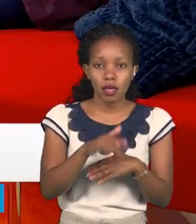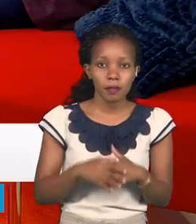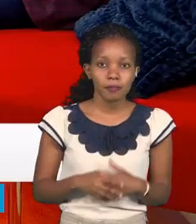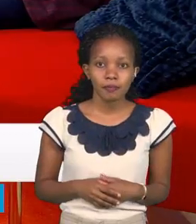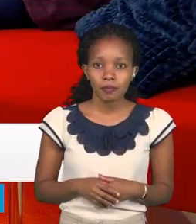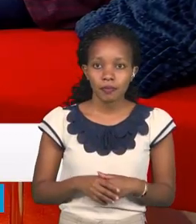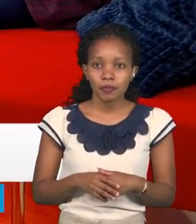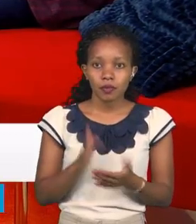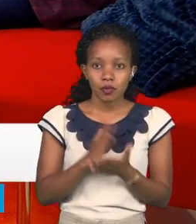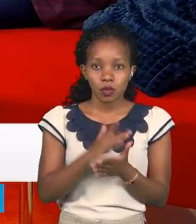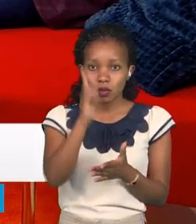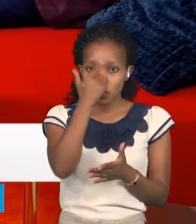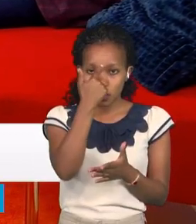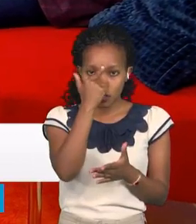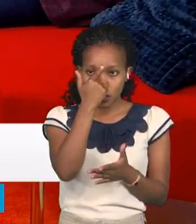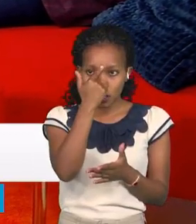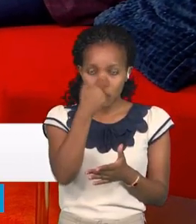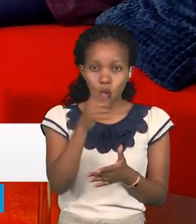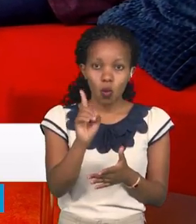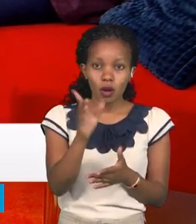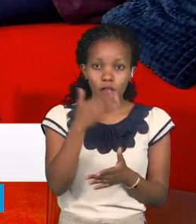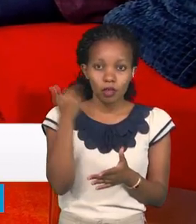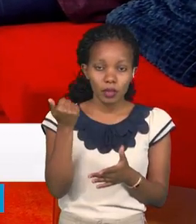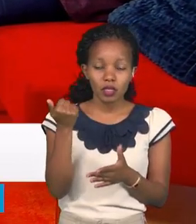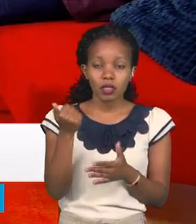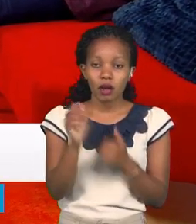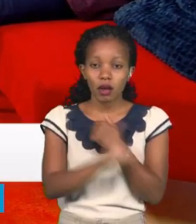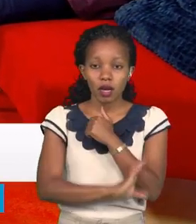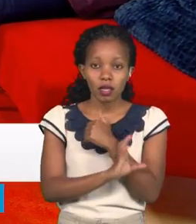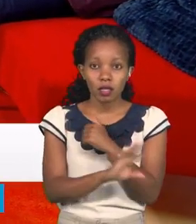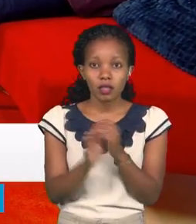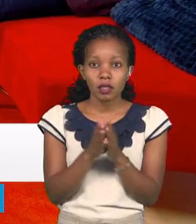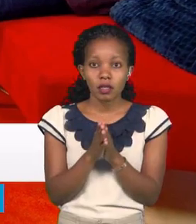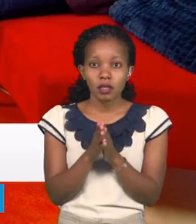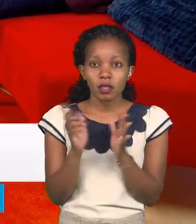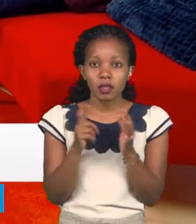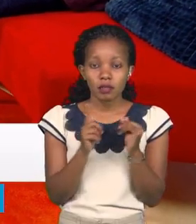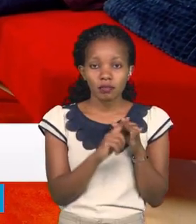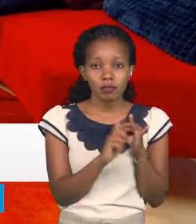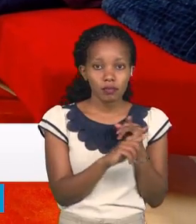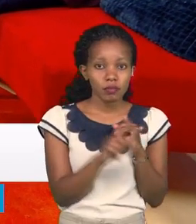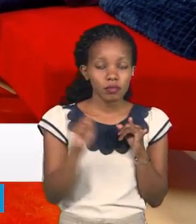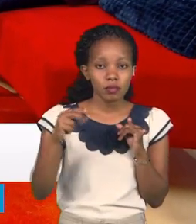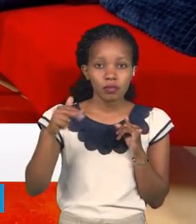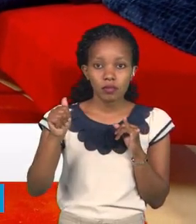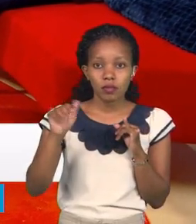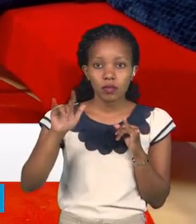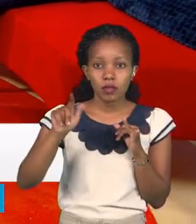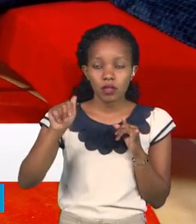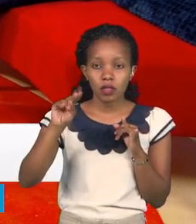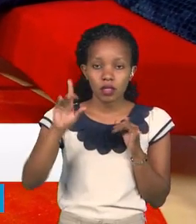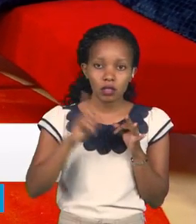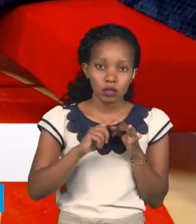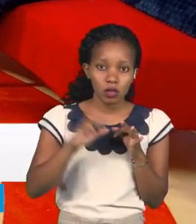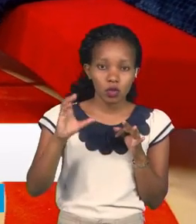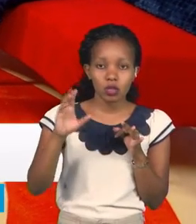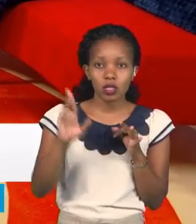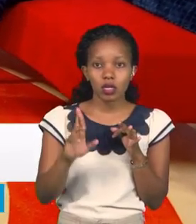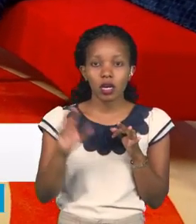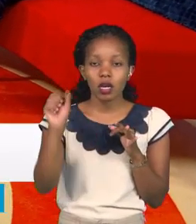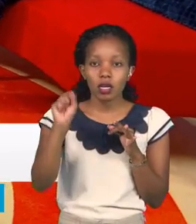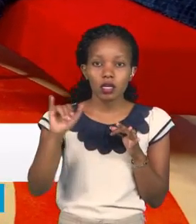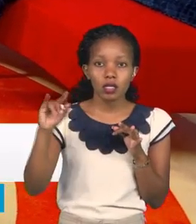course, you know, India would definitely rate as one of the best destinations. Okay. Yeah, and then followed by Thailand, Costa Rica, okay. Singapore,